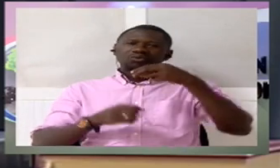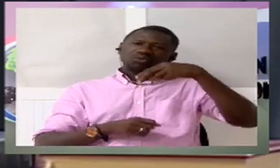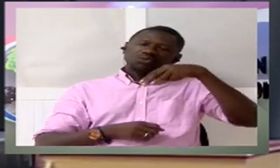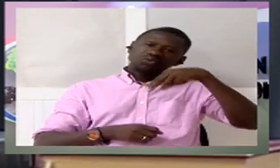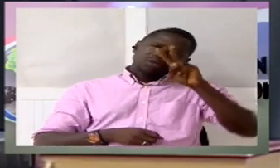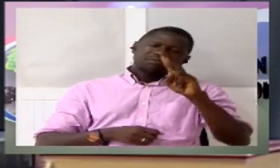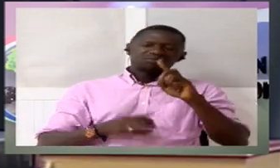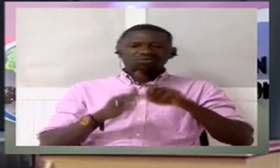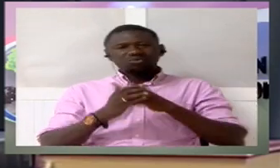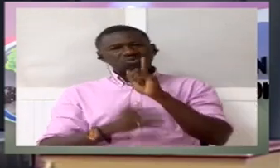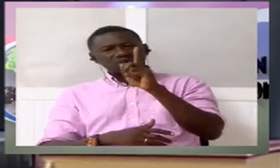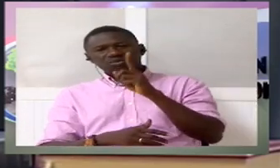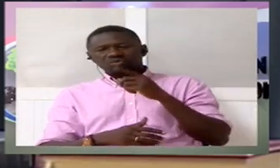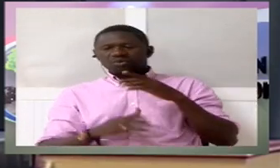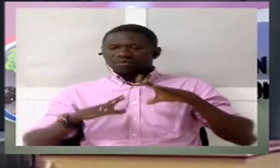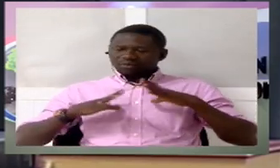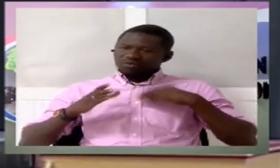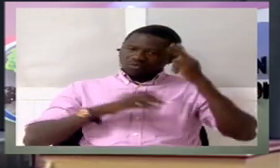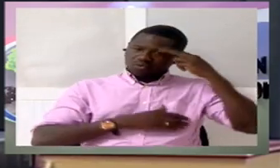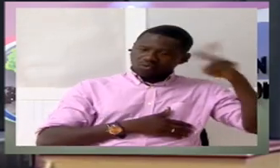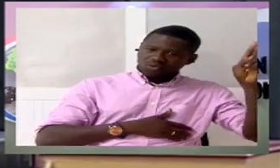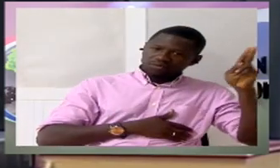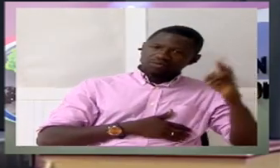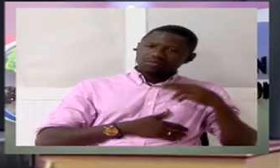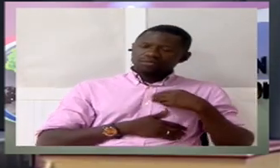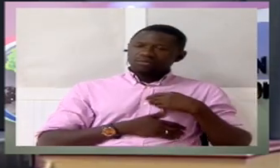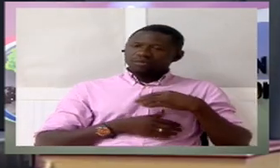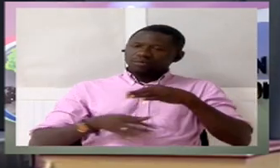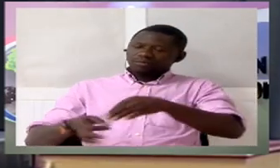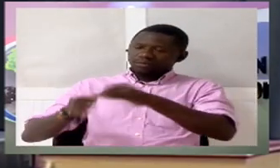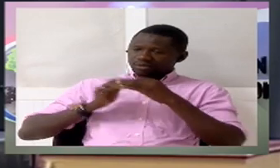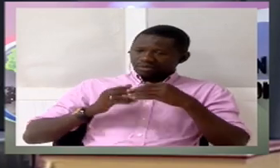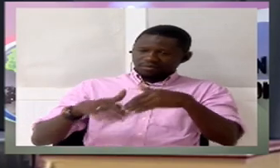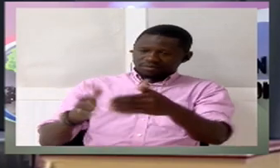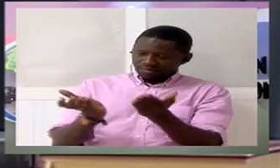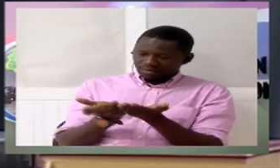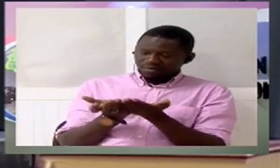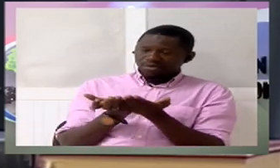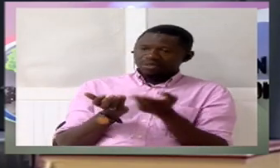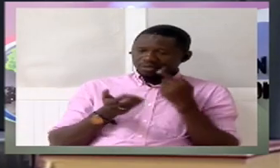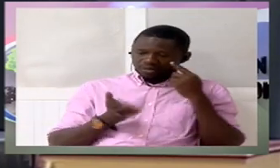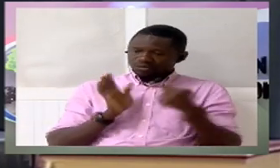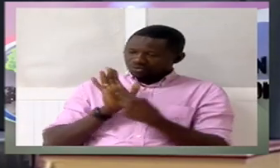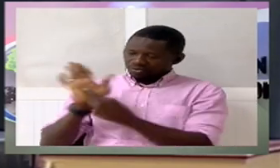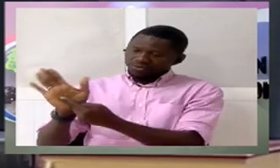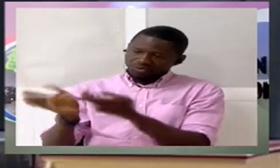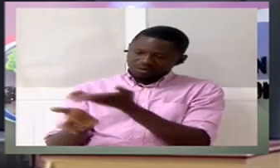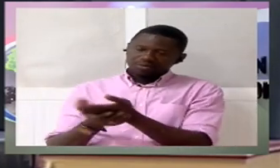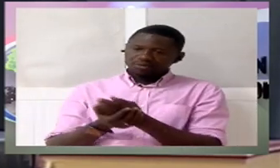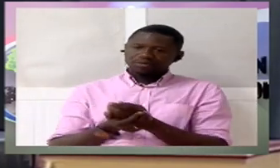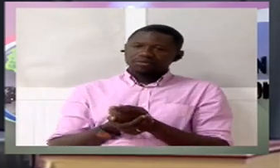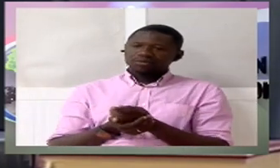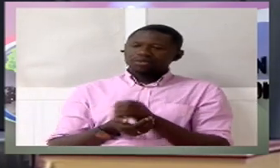12. We were preparing to go home. I picked up the bowl and I showed it to him.